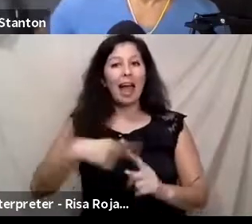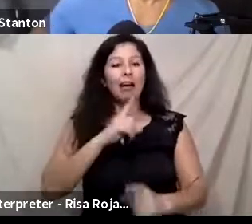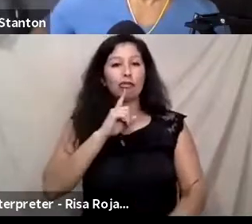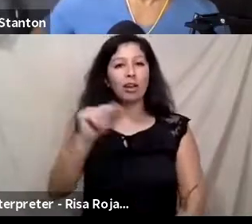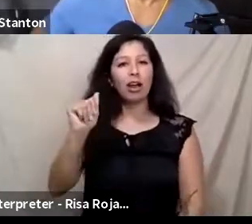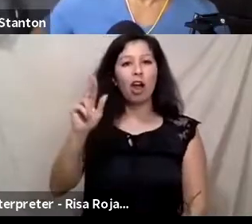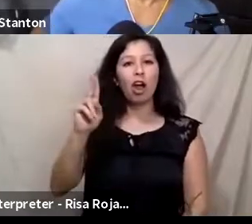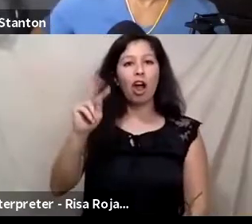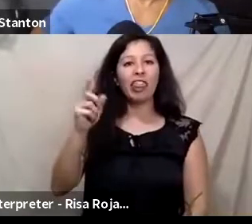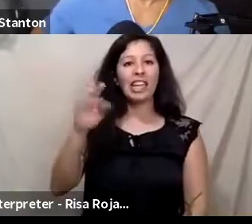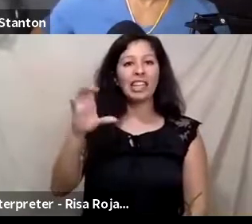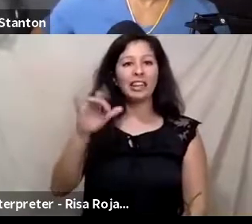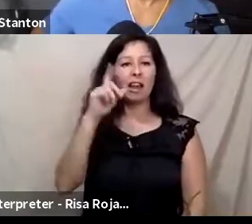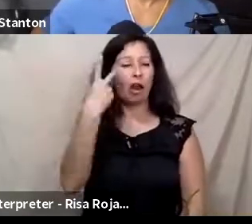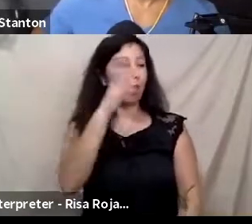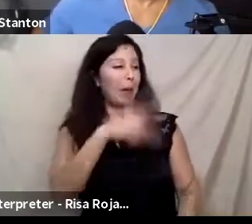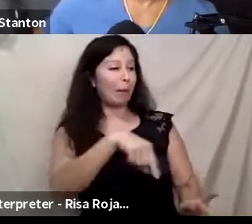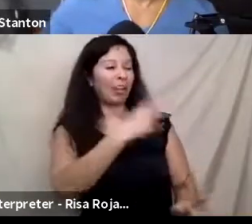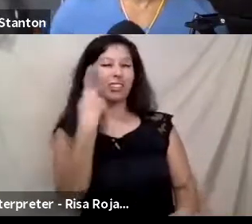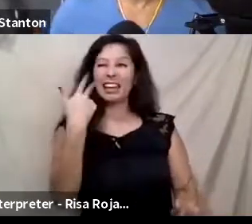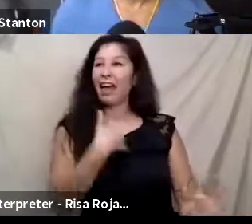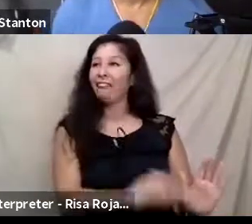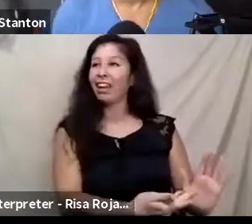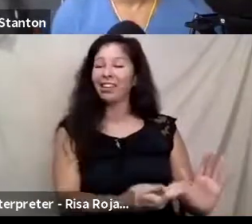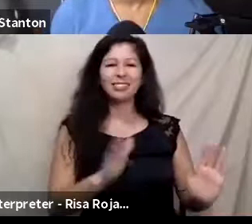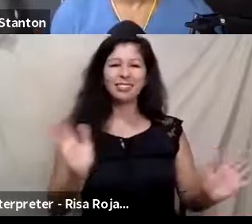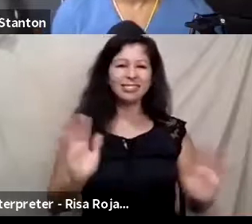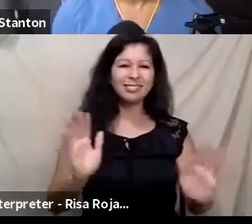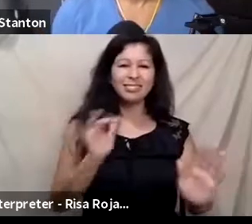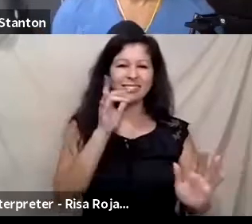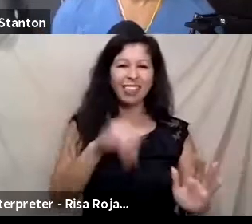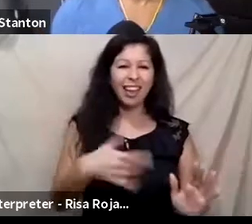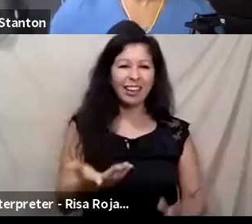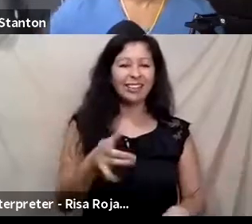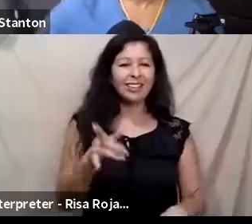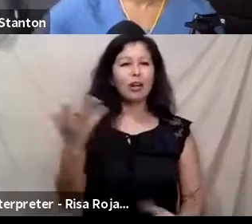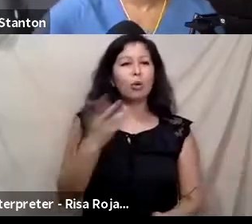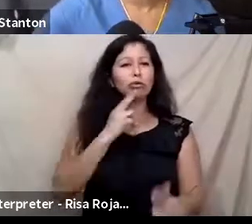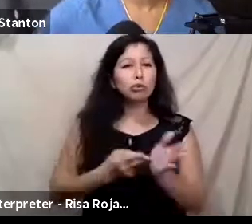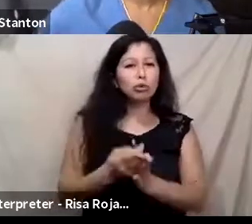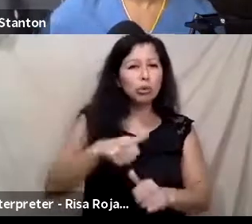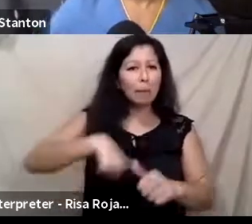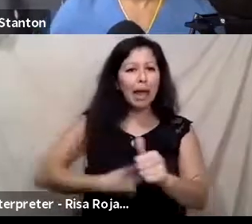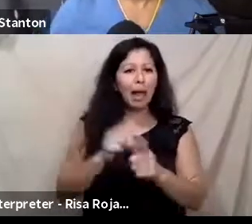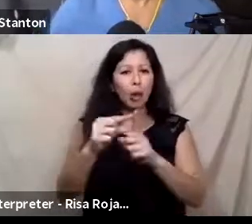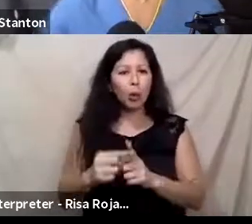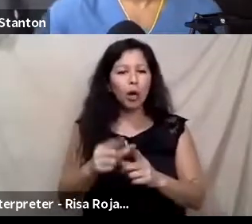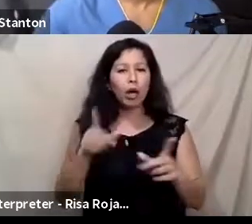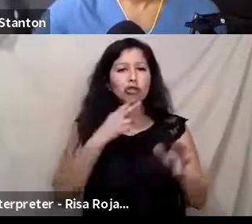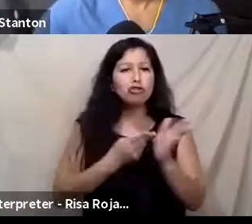just look at these brown people we have, look at these natives we have. And it's not that. It is, what is the truth behind the words? What is the truth